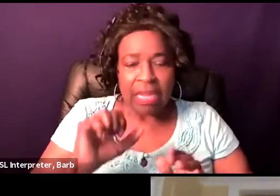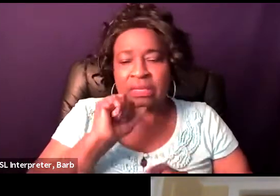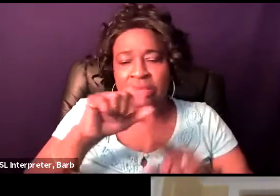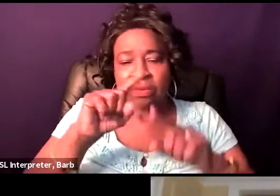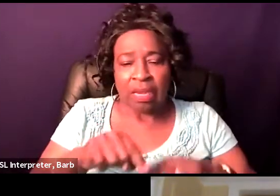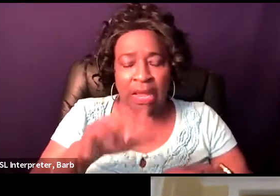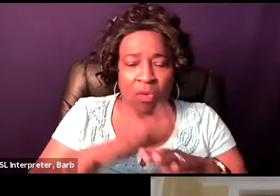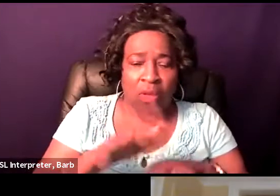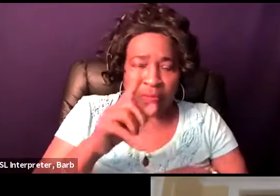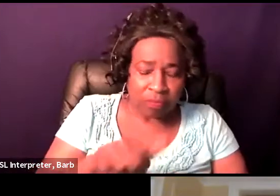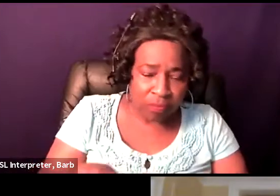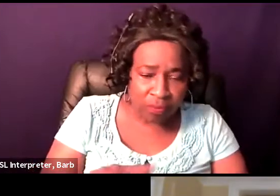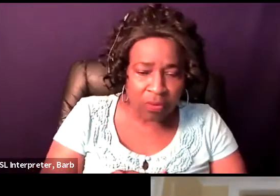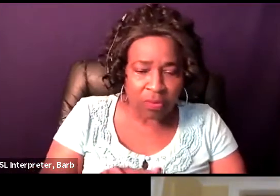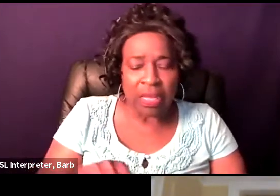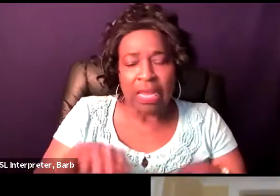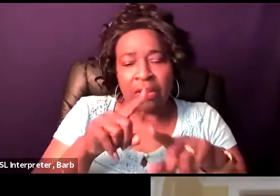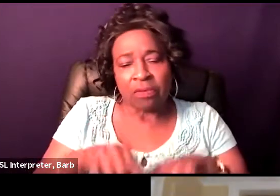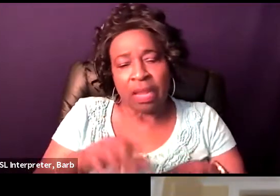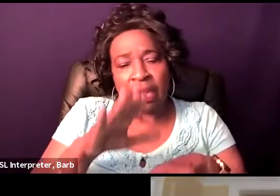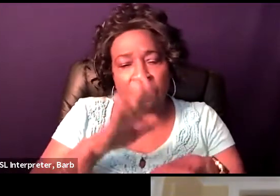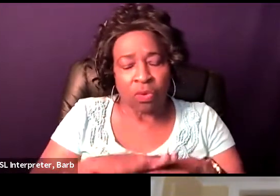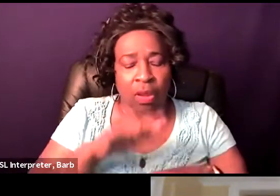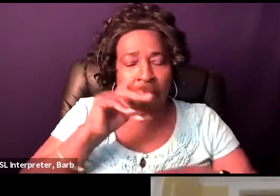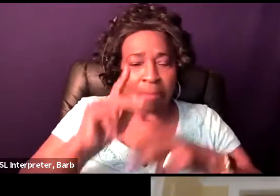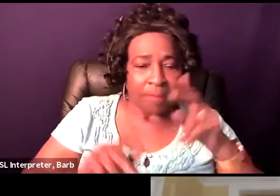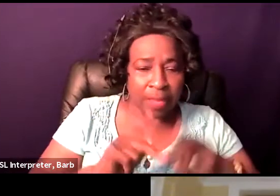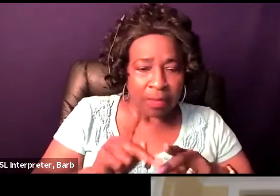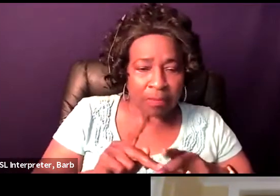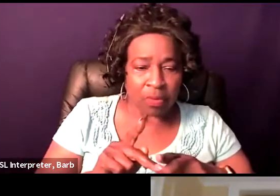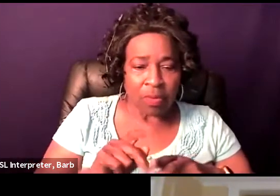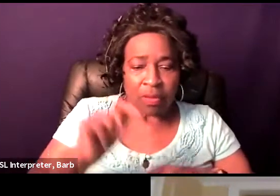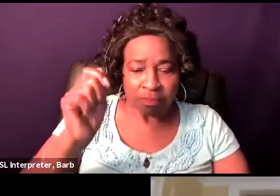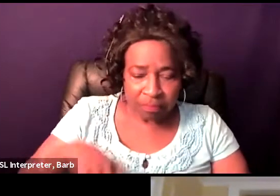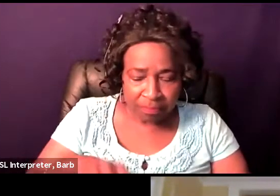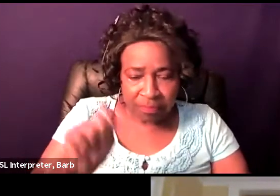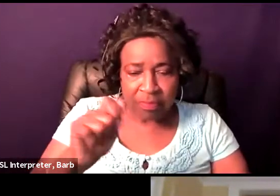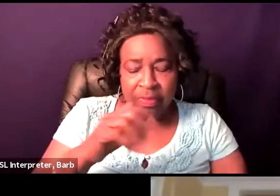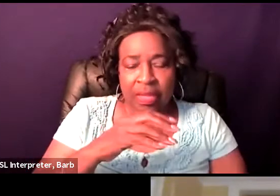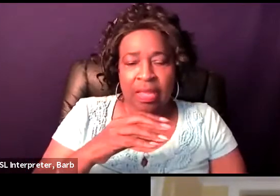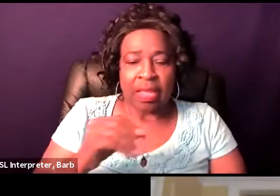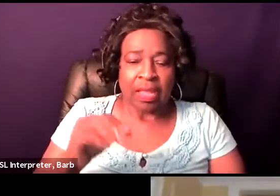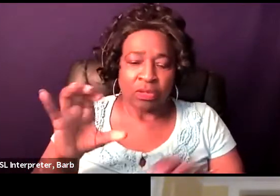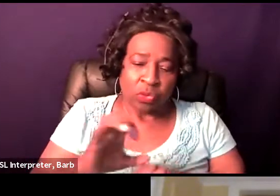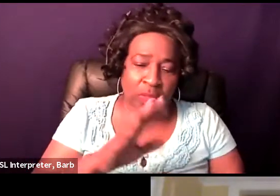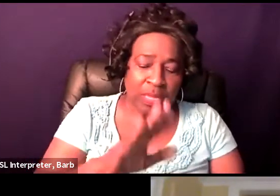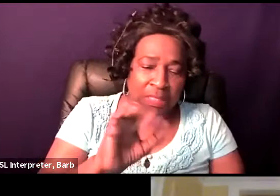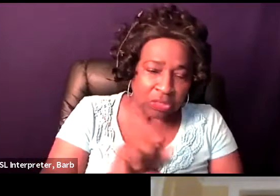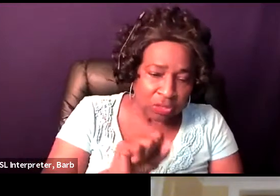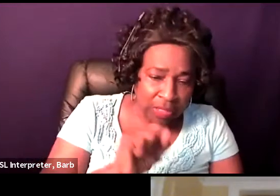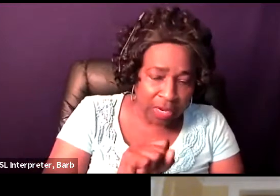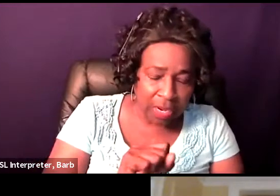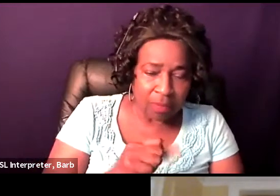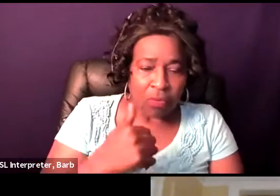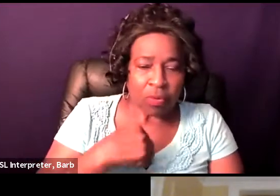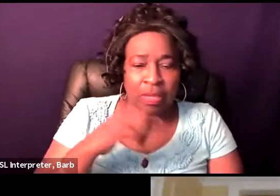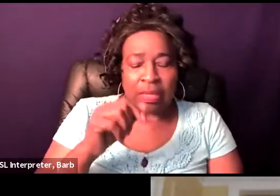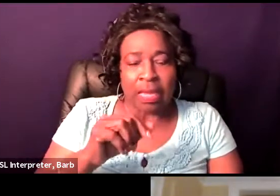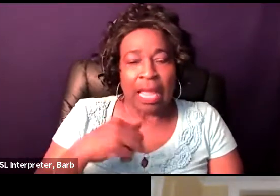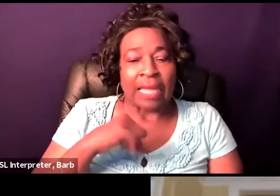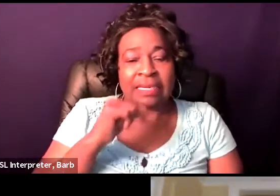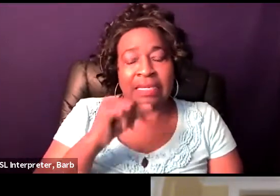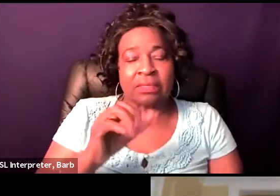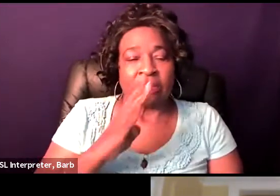animus. it relies on people clocking in and out and just doing their job. We can look, for example, I didn't mention in the